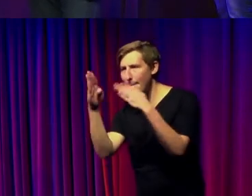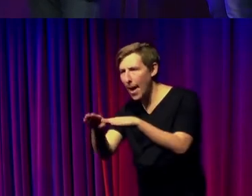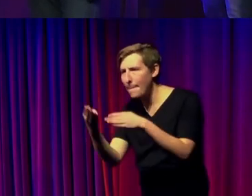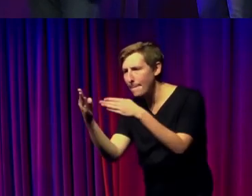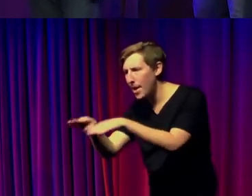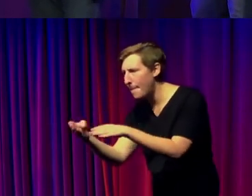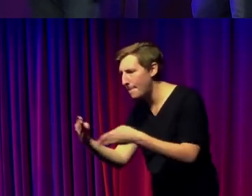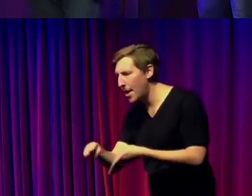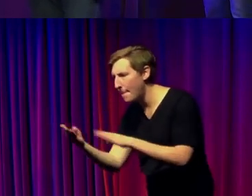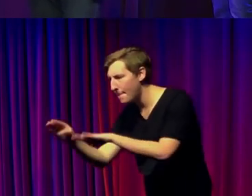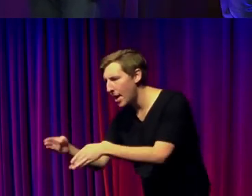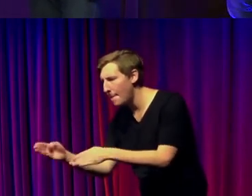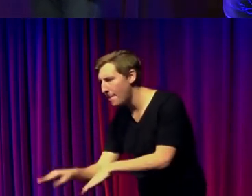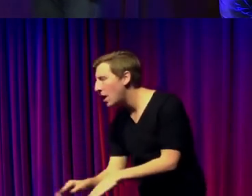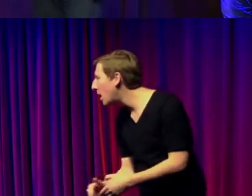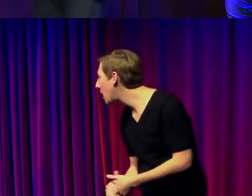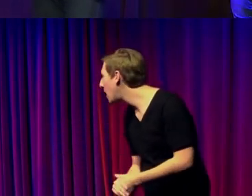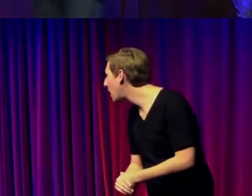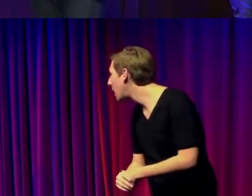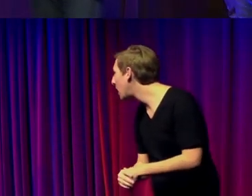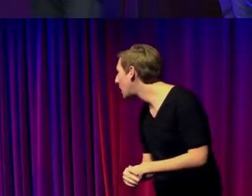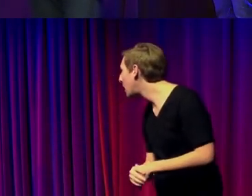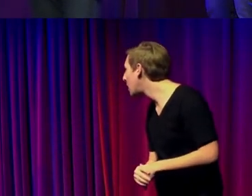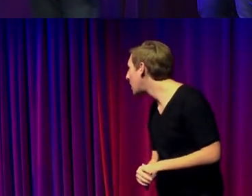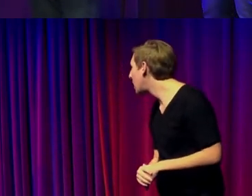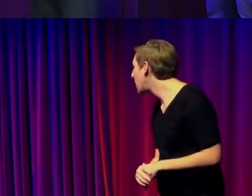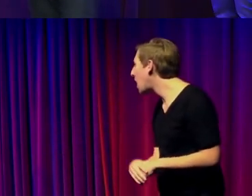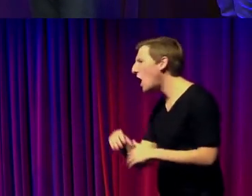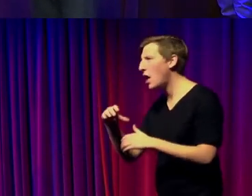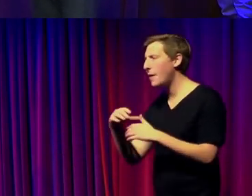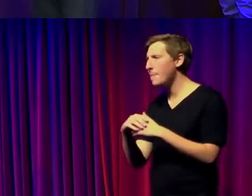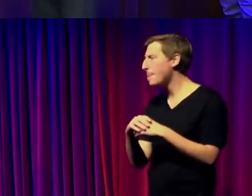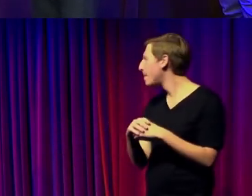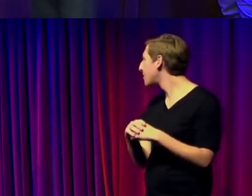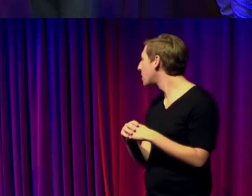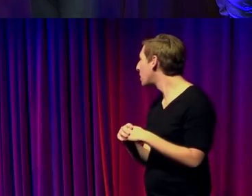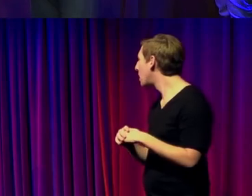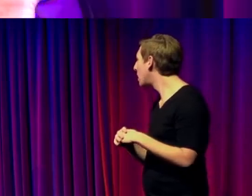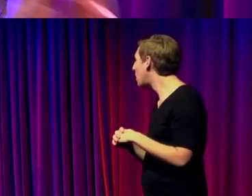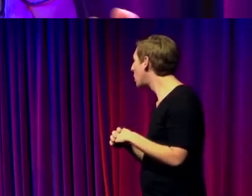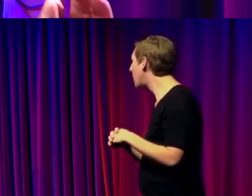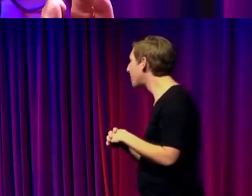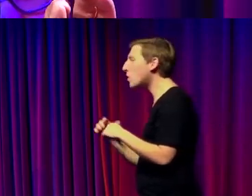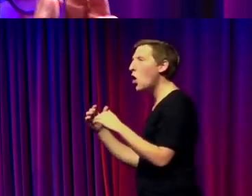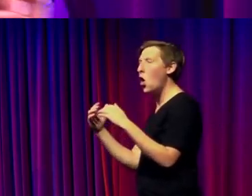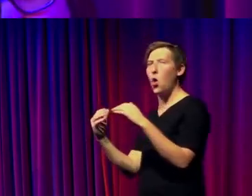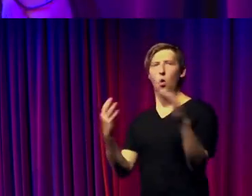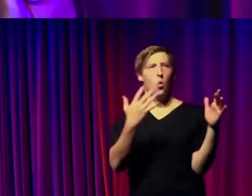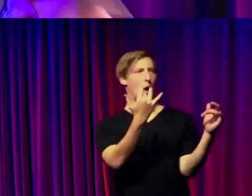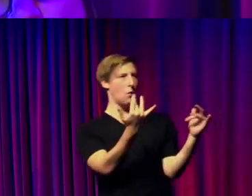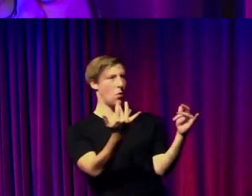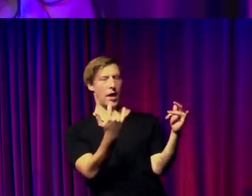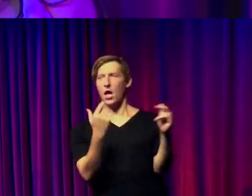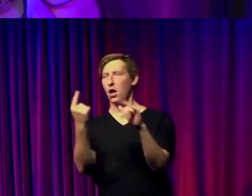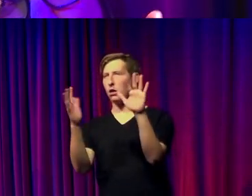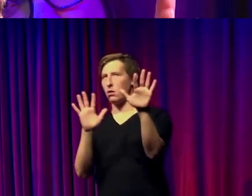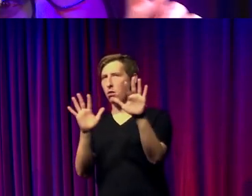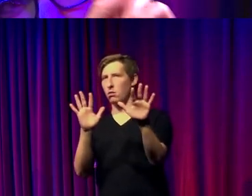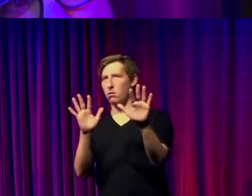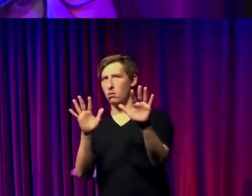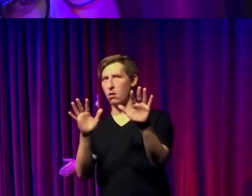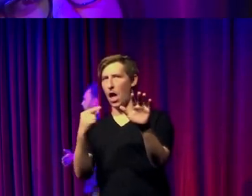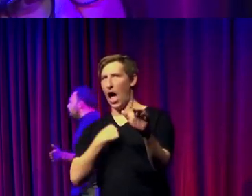You're gonna need to buckle up. I'm with him. Look, the truth is, oh, I'm sorry, I can buy, okay, if I win on the